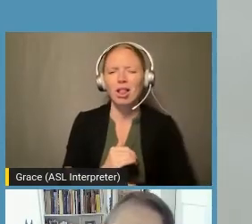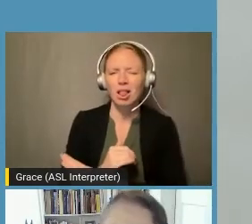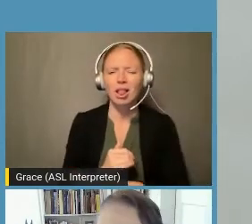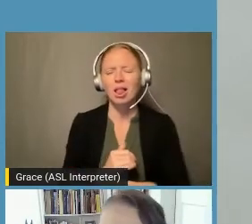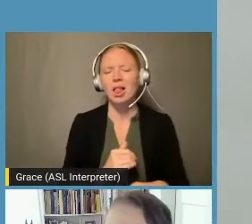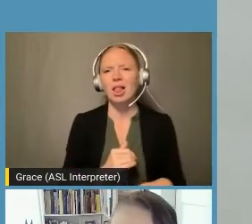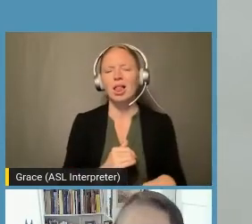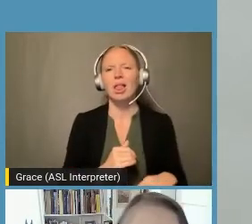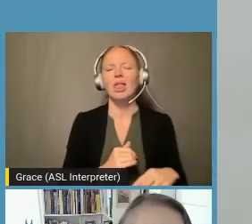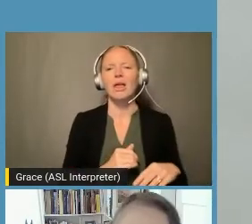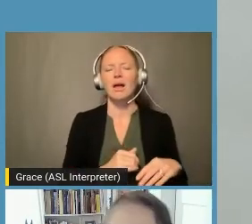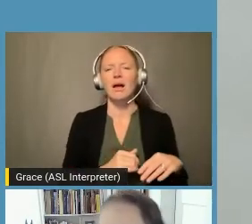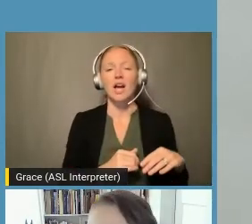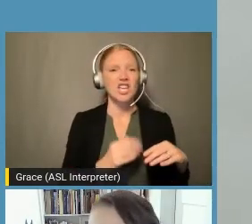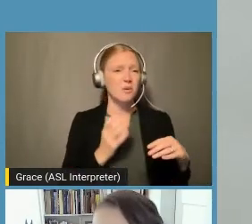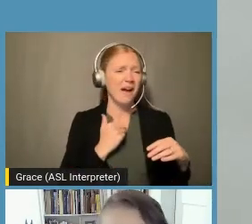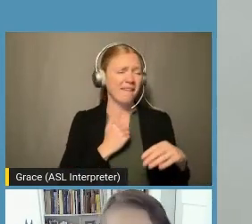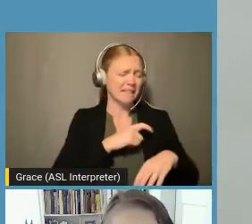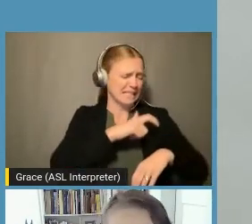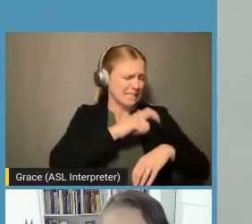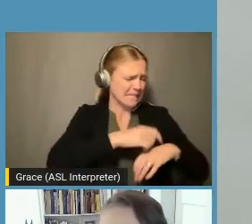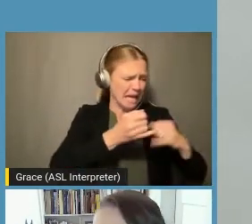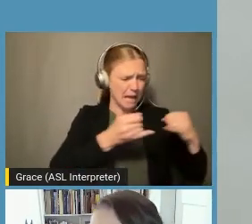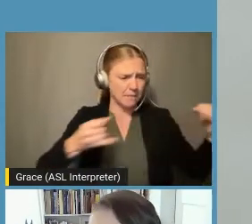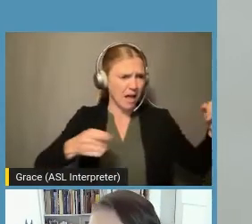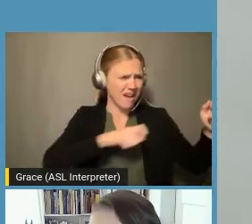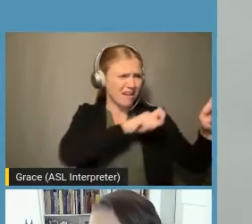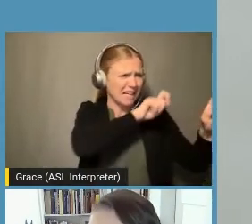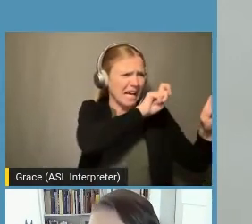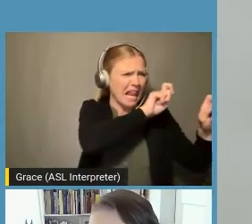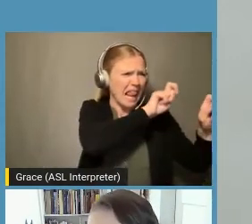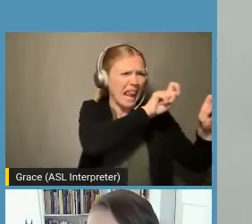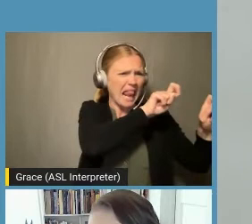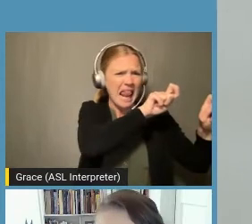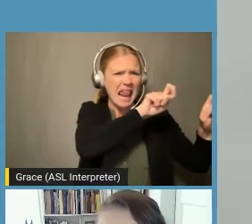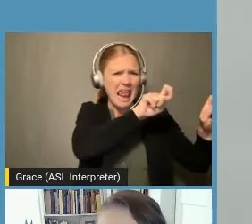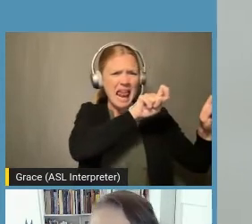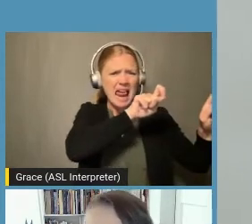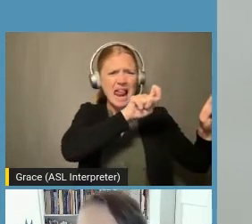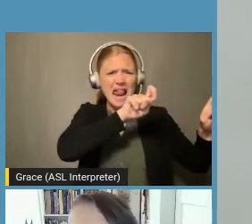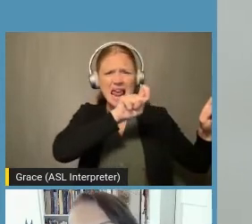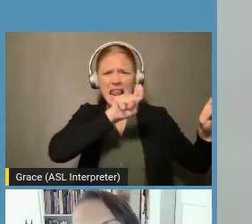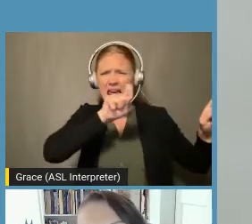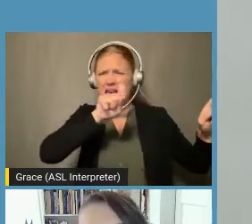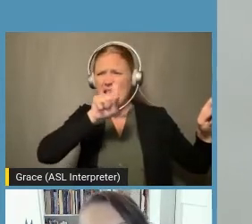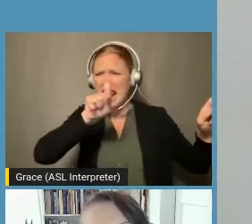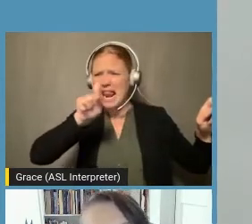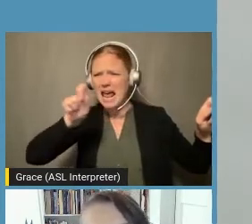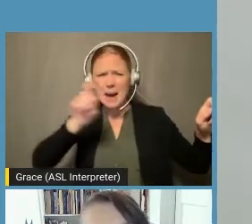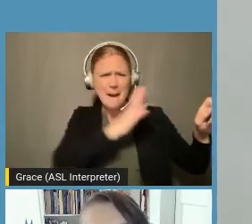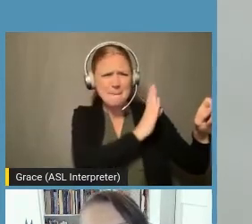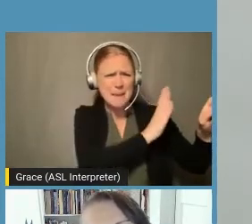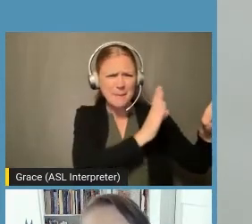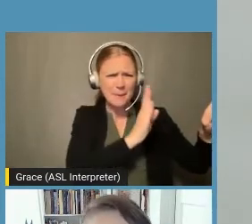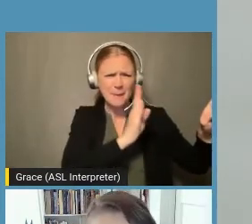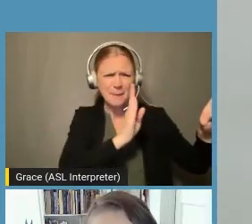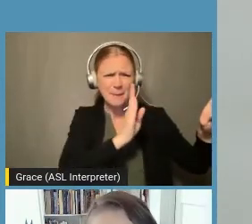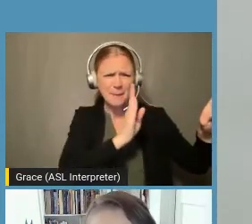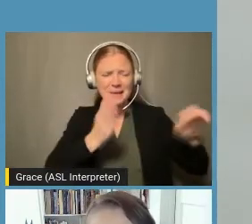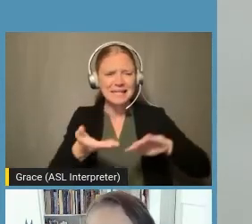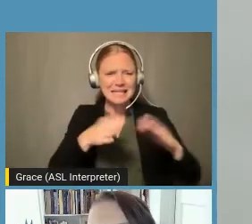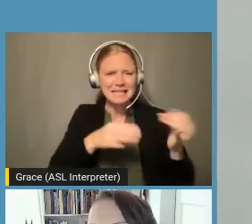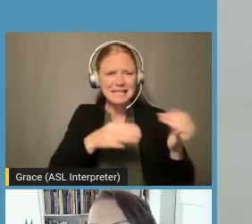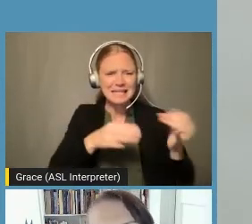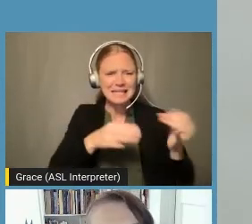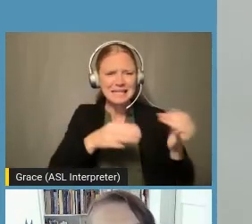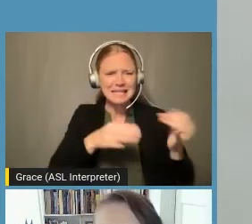perfect timeline that has tons of assignments and, you know, all these deadlines, when something goes